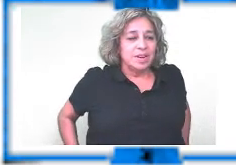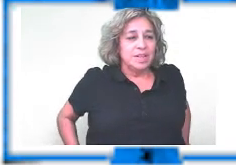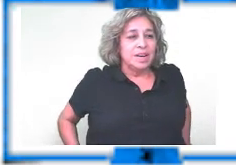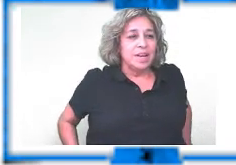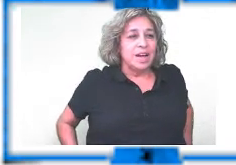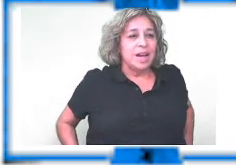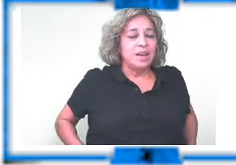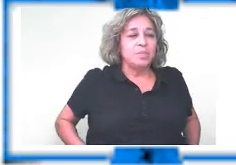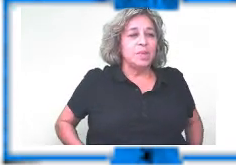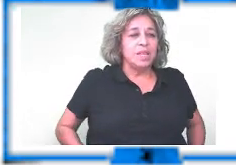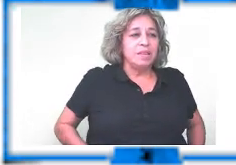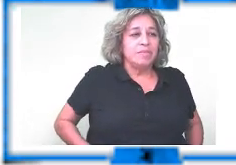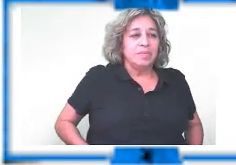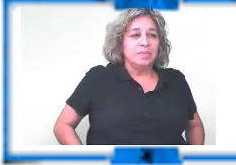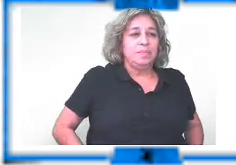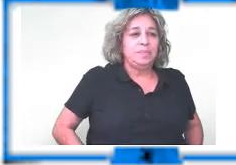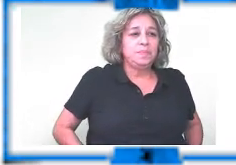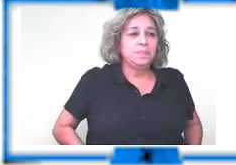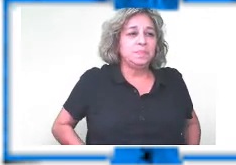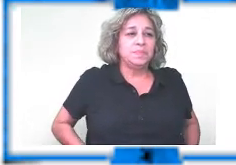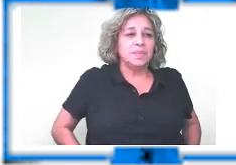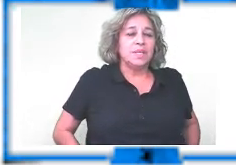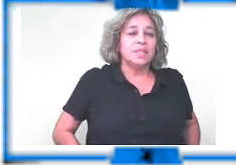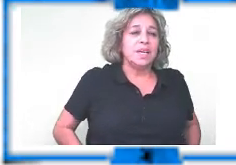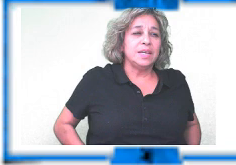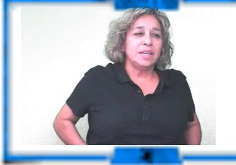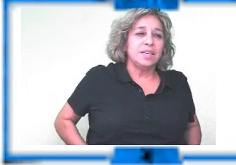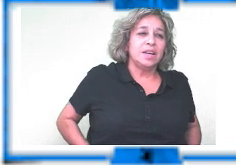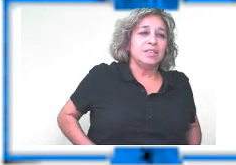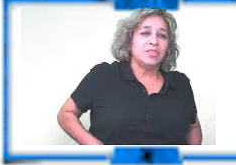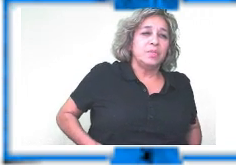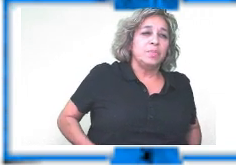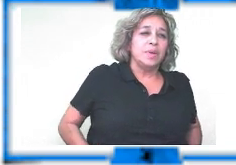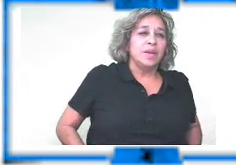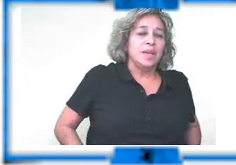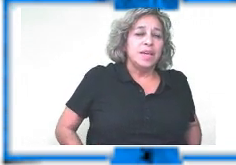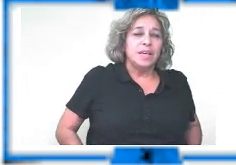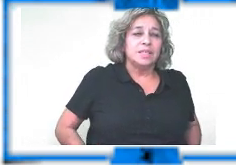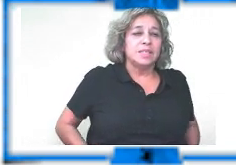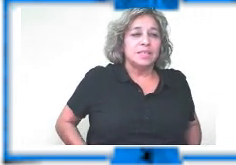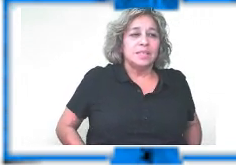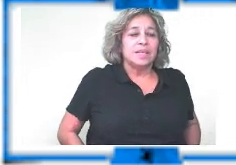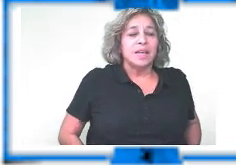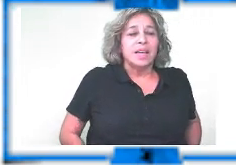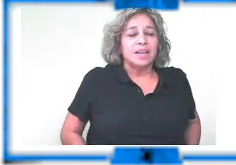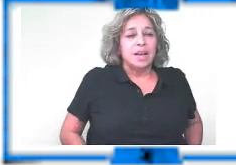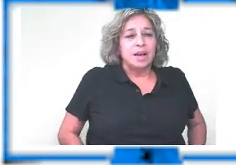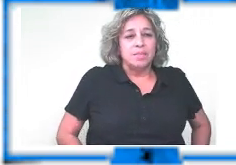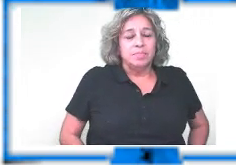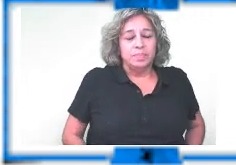Alfonso Cardiel. I don't believe that Donald Trump is